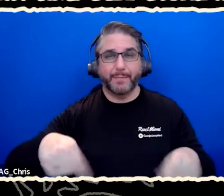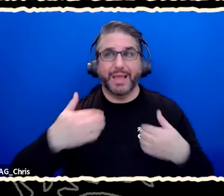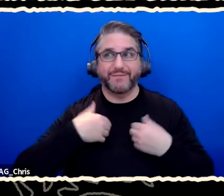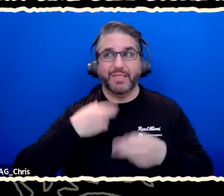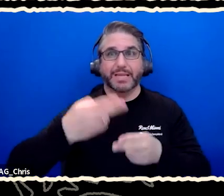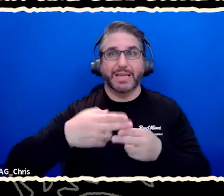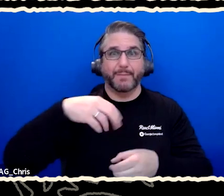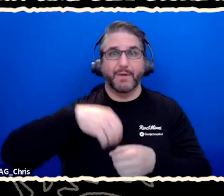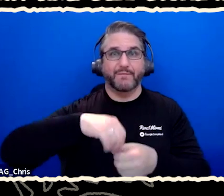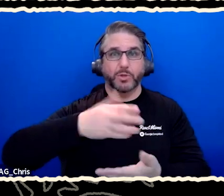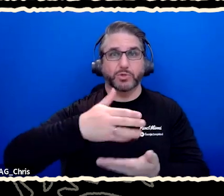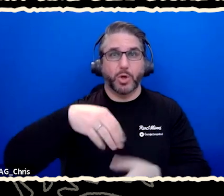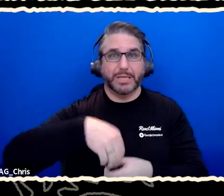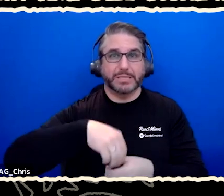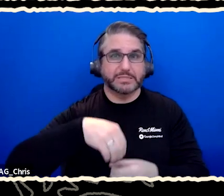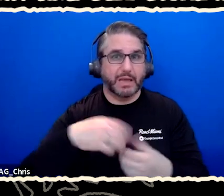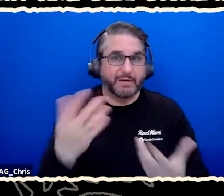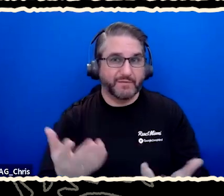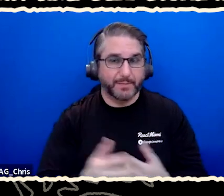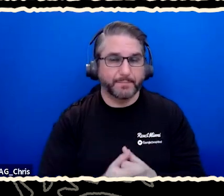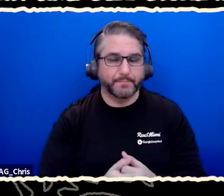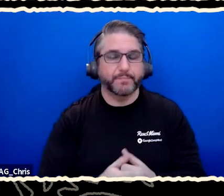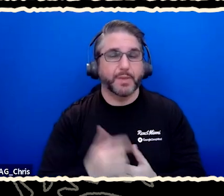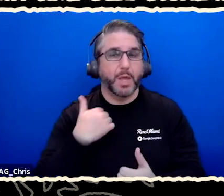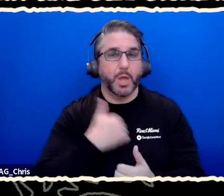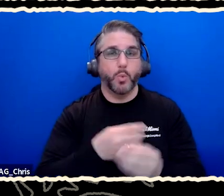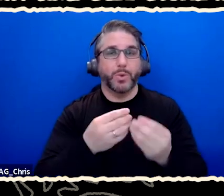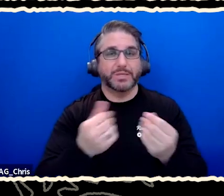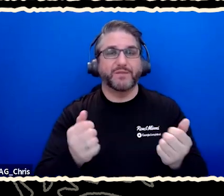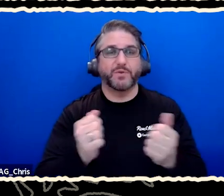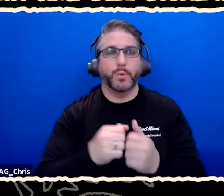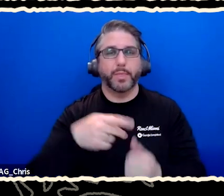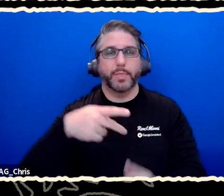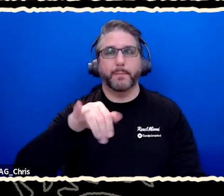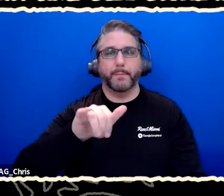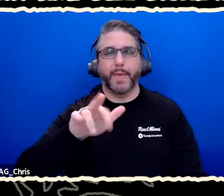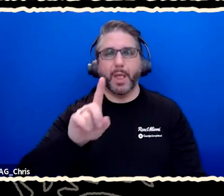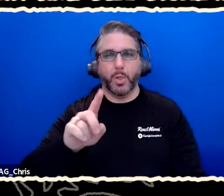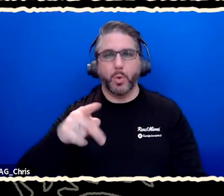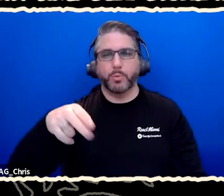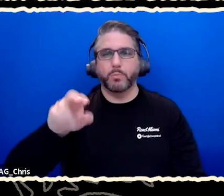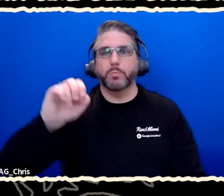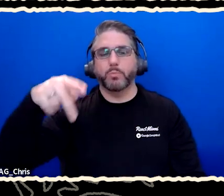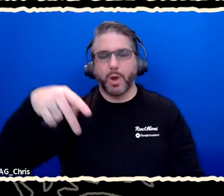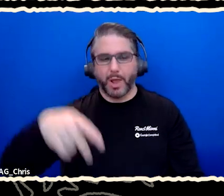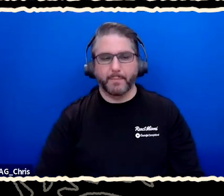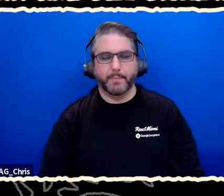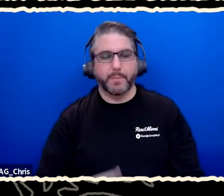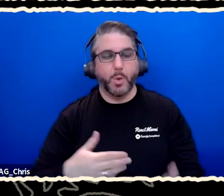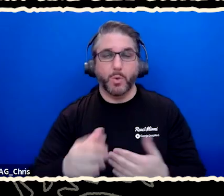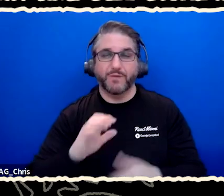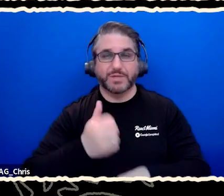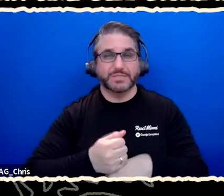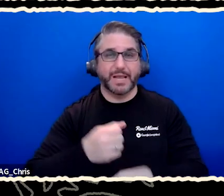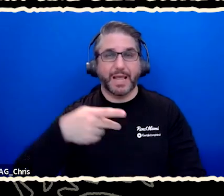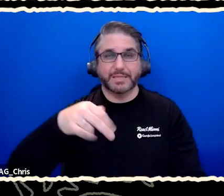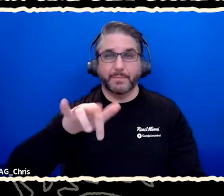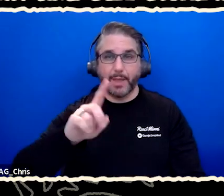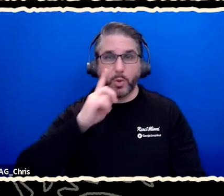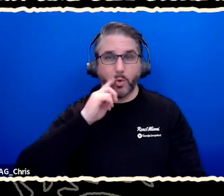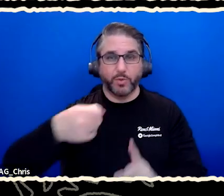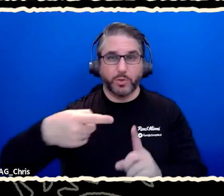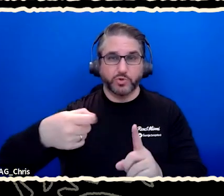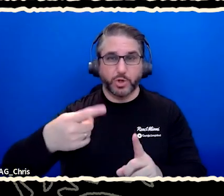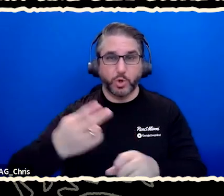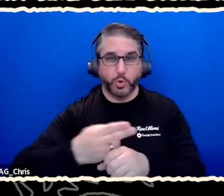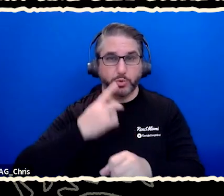it? We solve this with the payload prop, and whatever is set as payload of the trigger used to open the